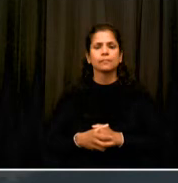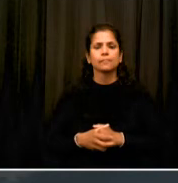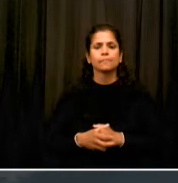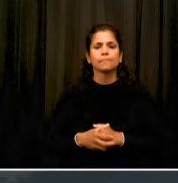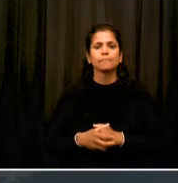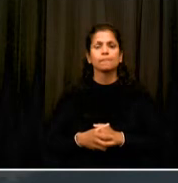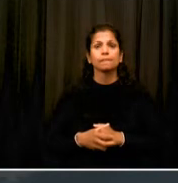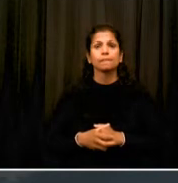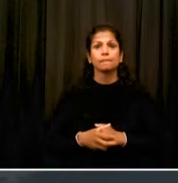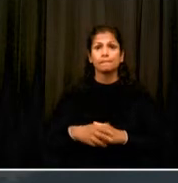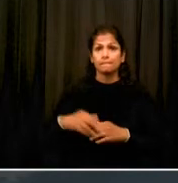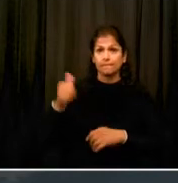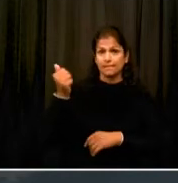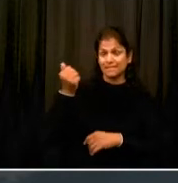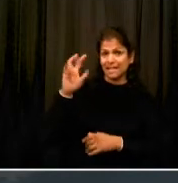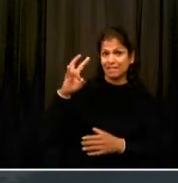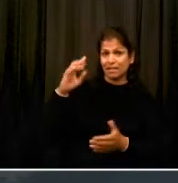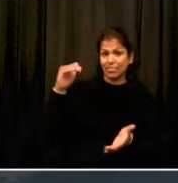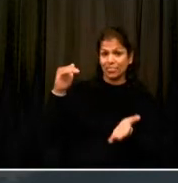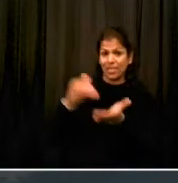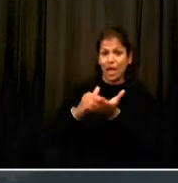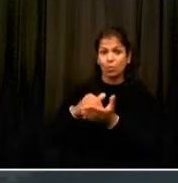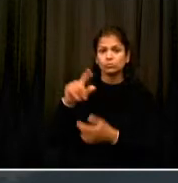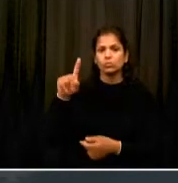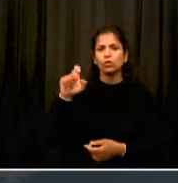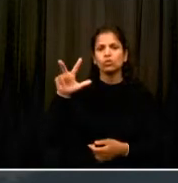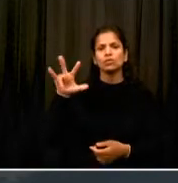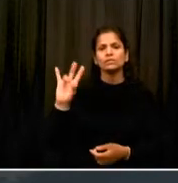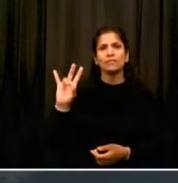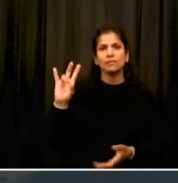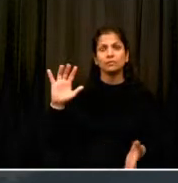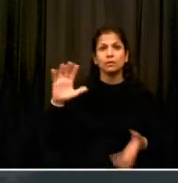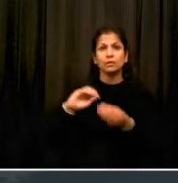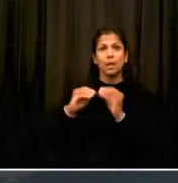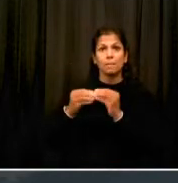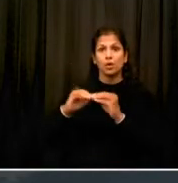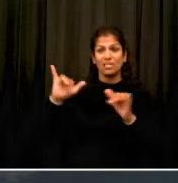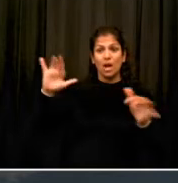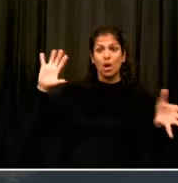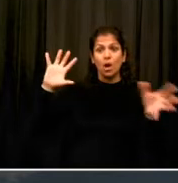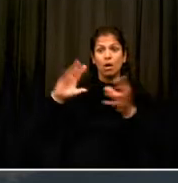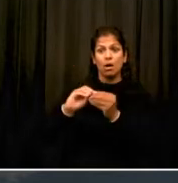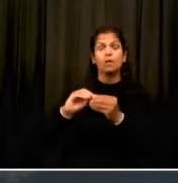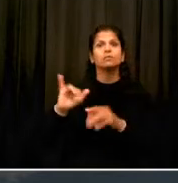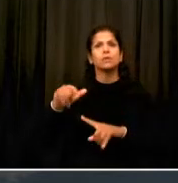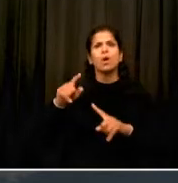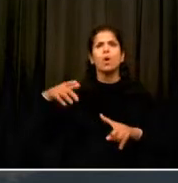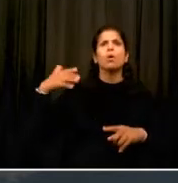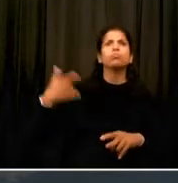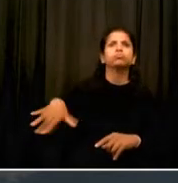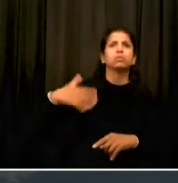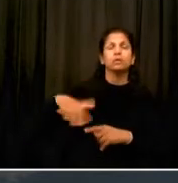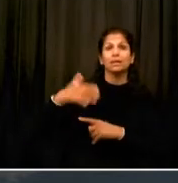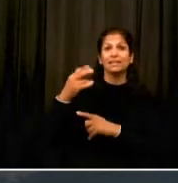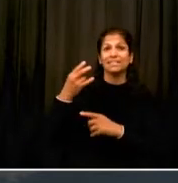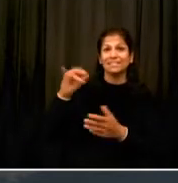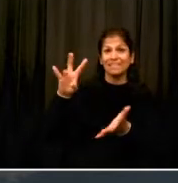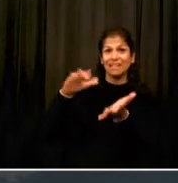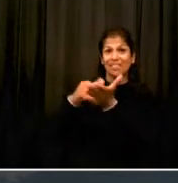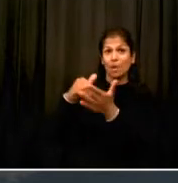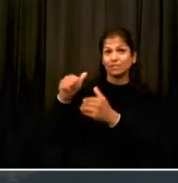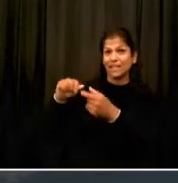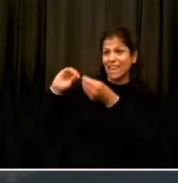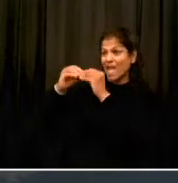17,000 new cases across New York City, and those new cases have given us more than 17,000 new contacts or people they